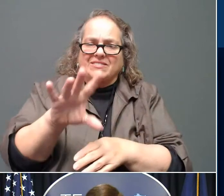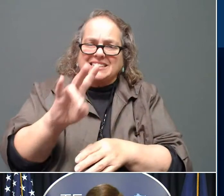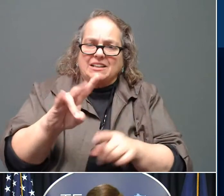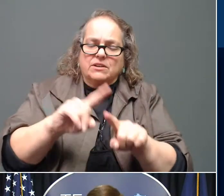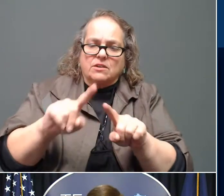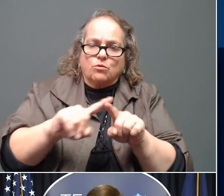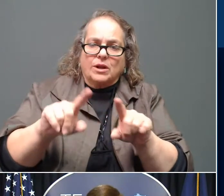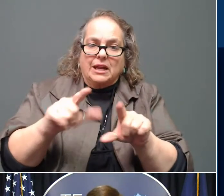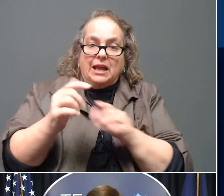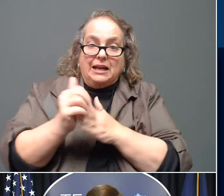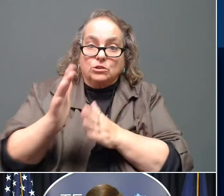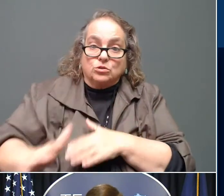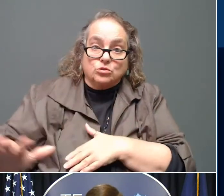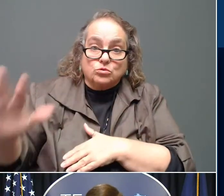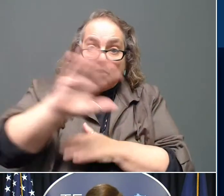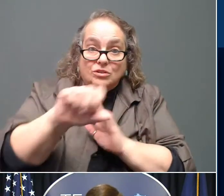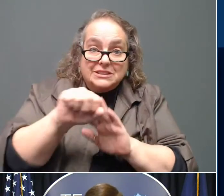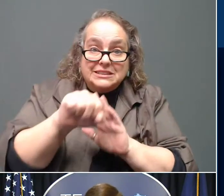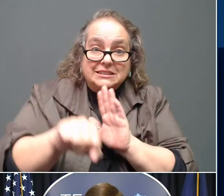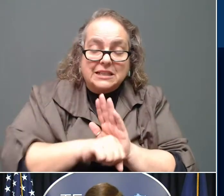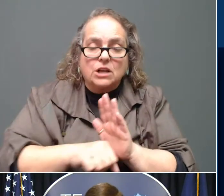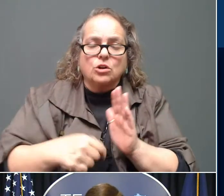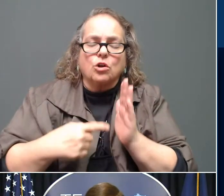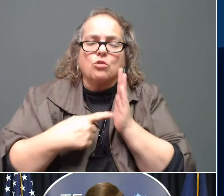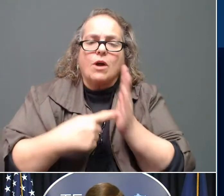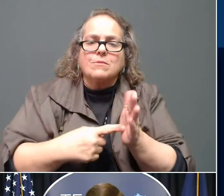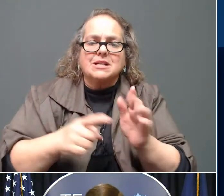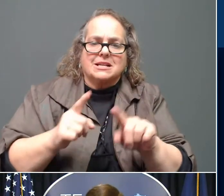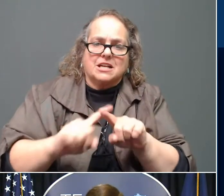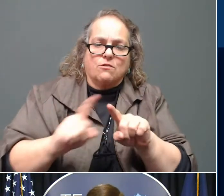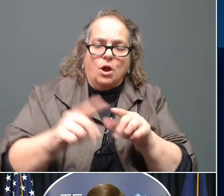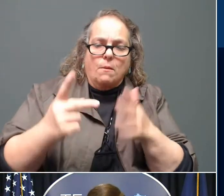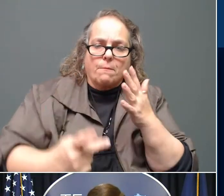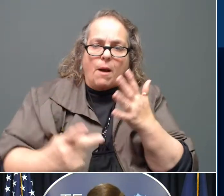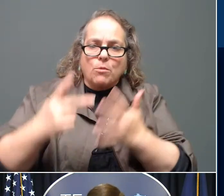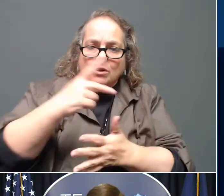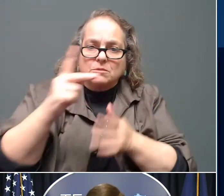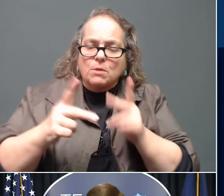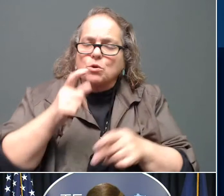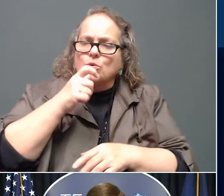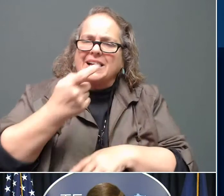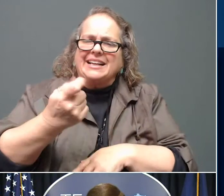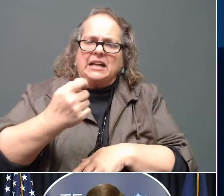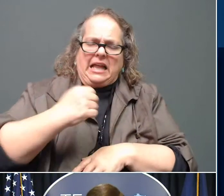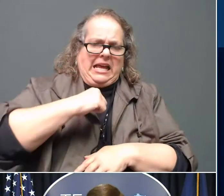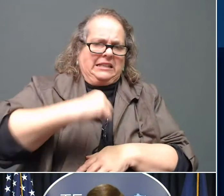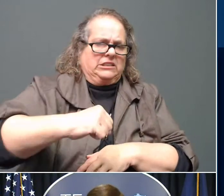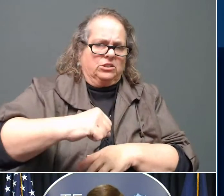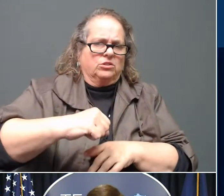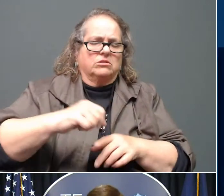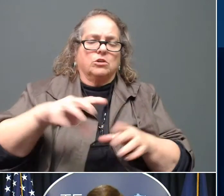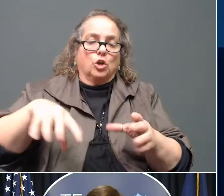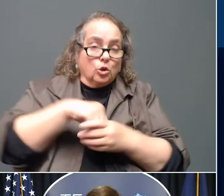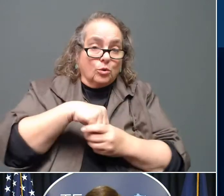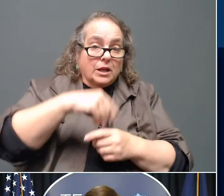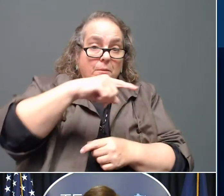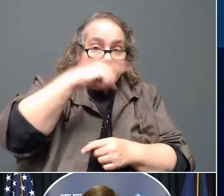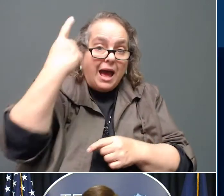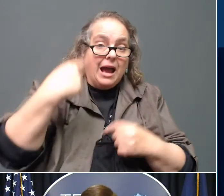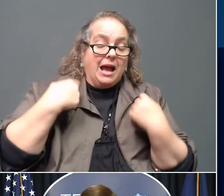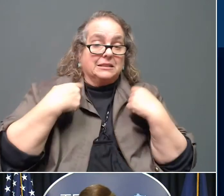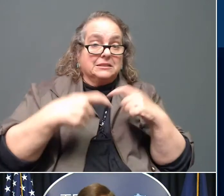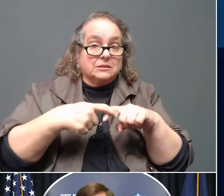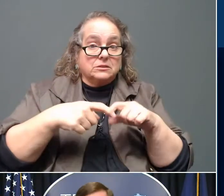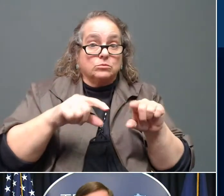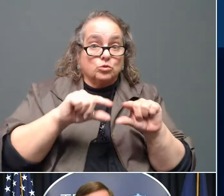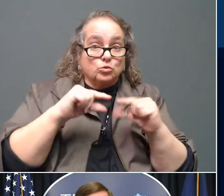state, representing a variety of populations that may be hesitant, including Black and Latinx groups. Individual